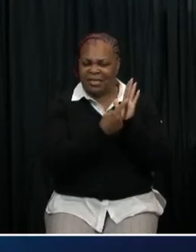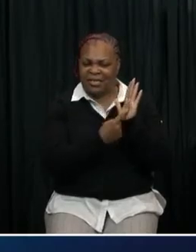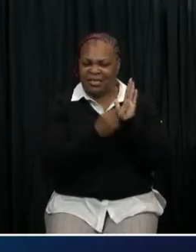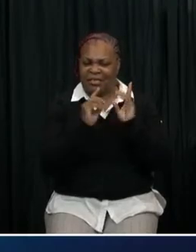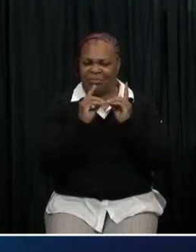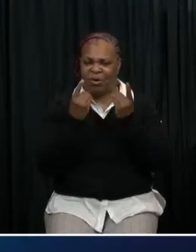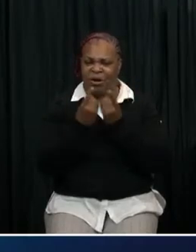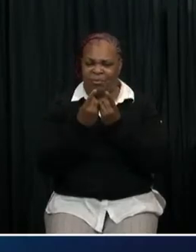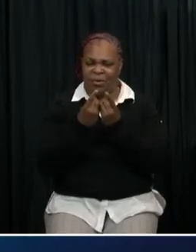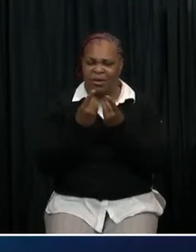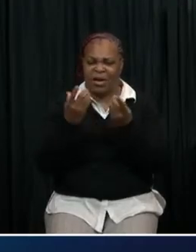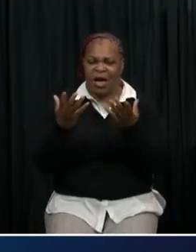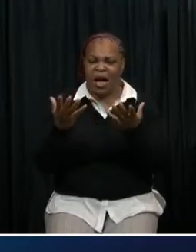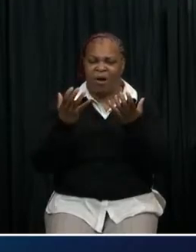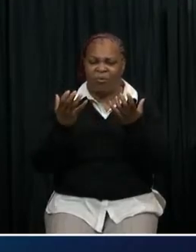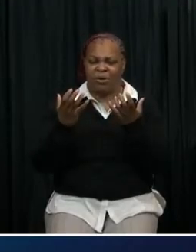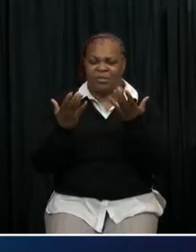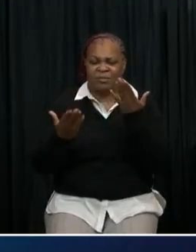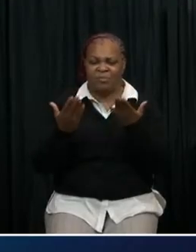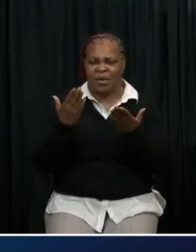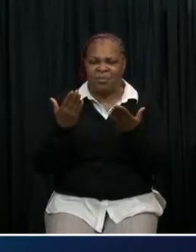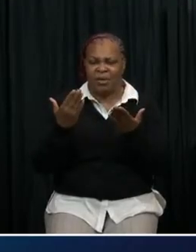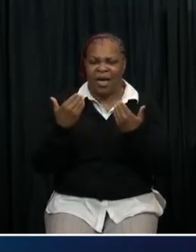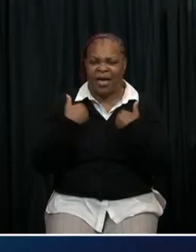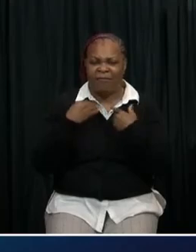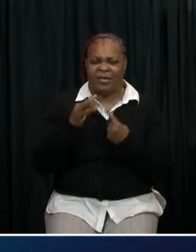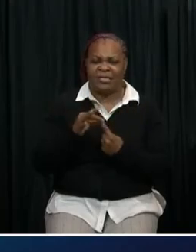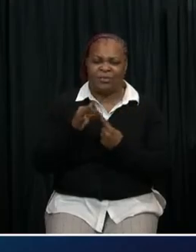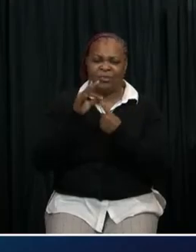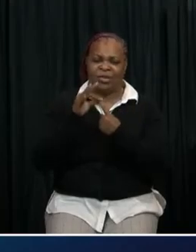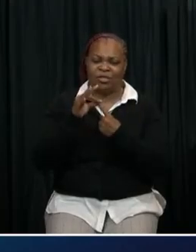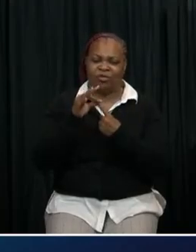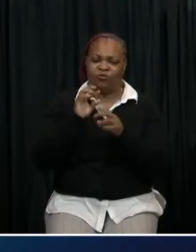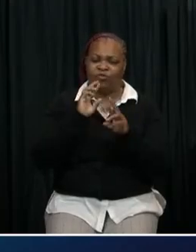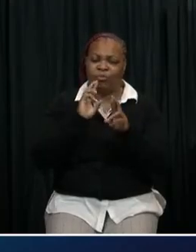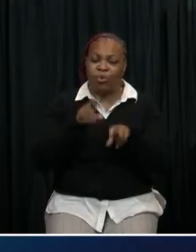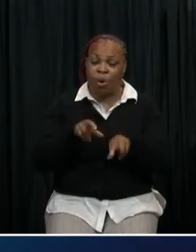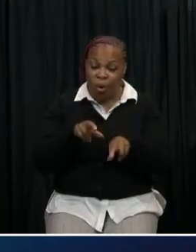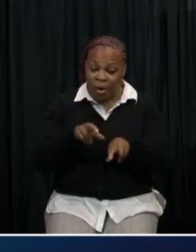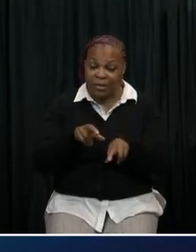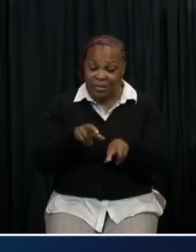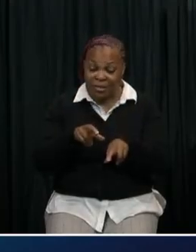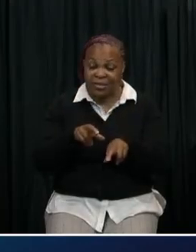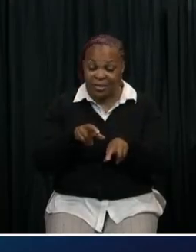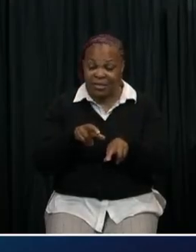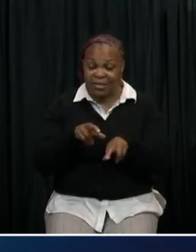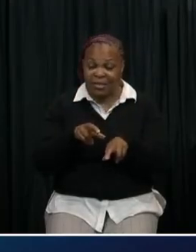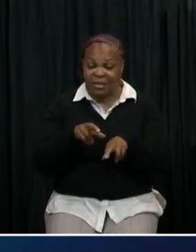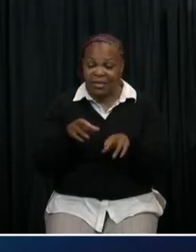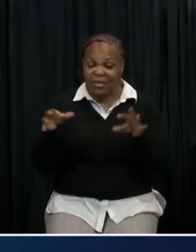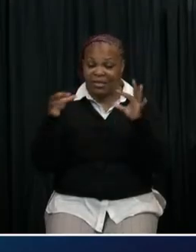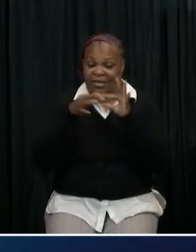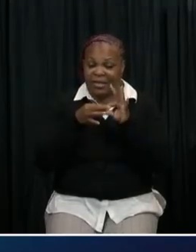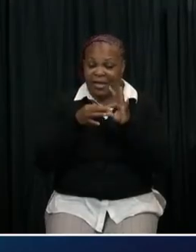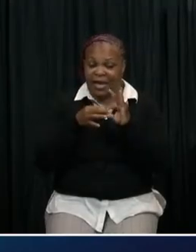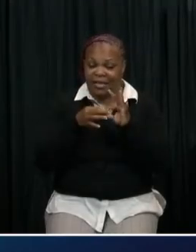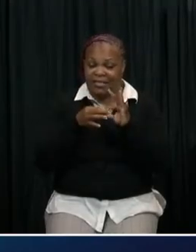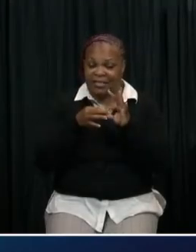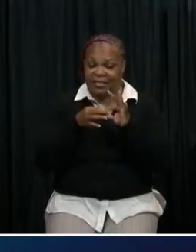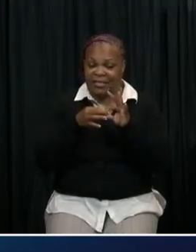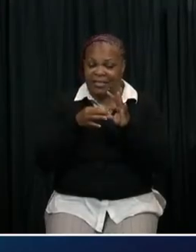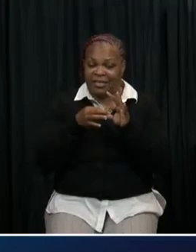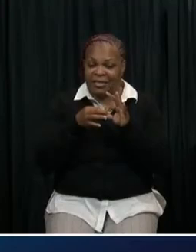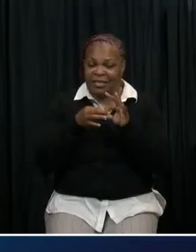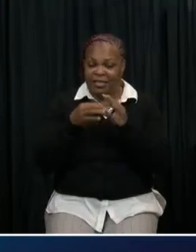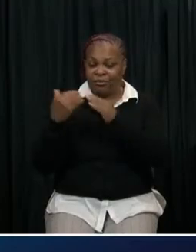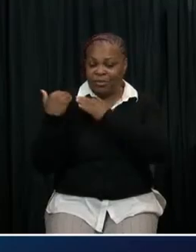department, I would like to have maybe a special report whereby the coordinator or the